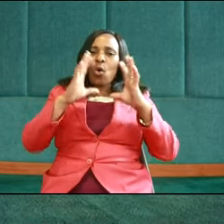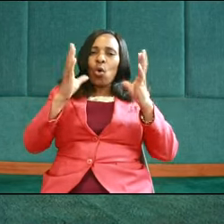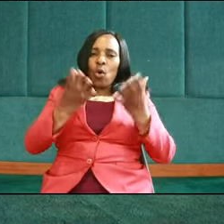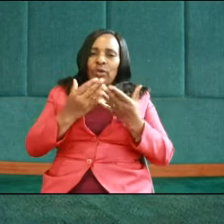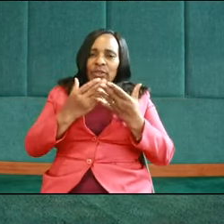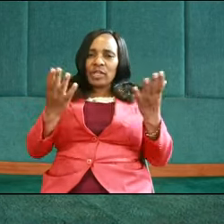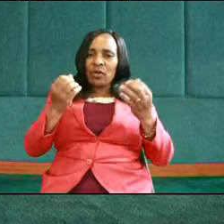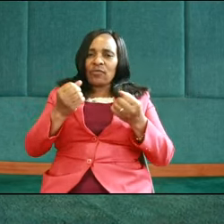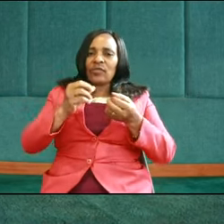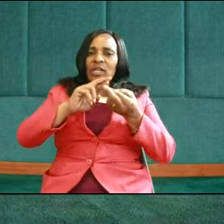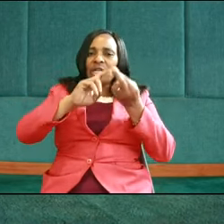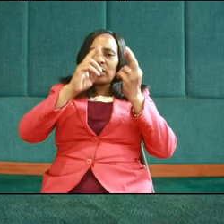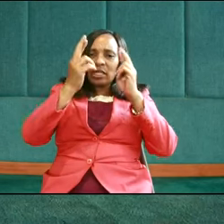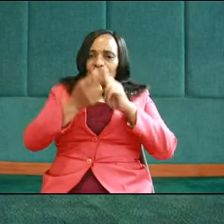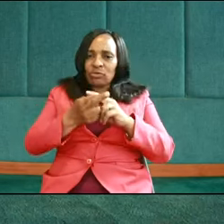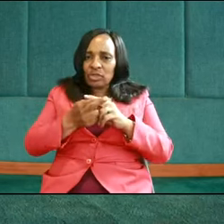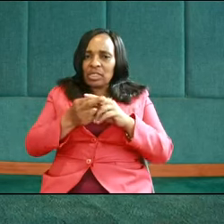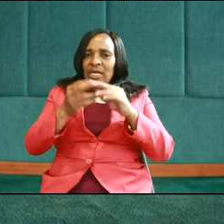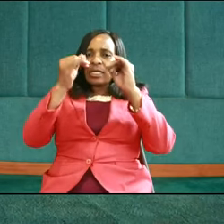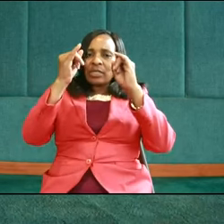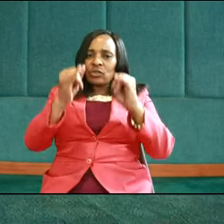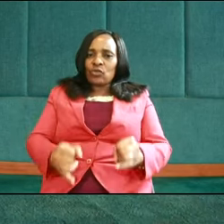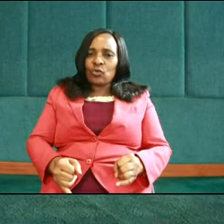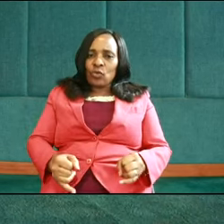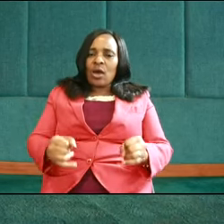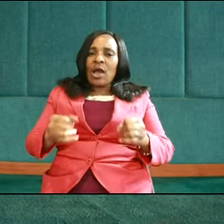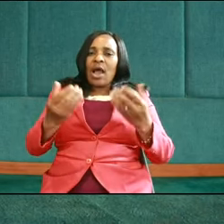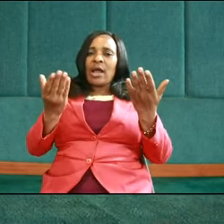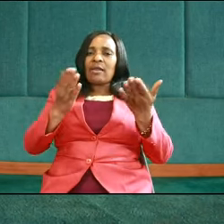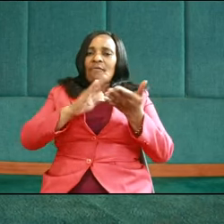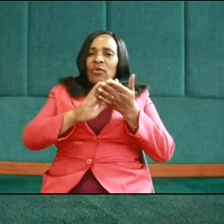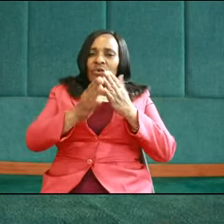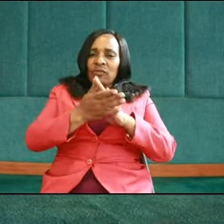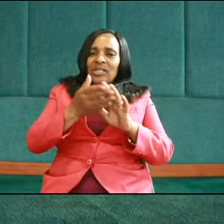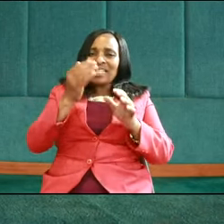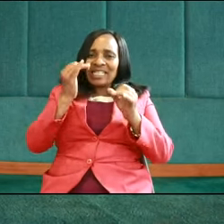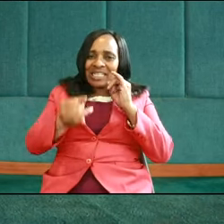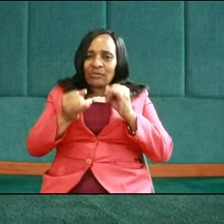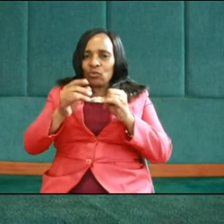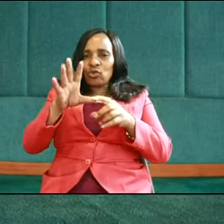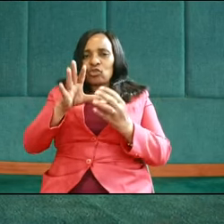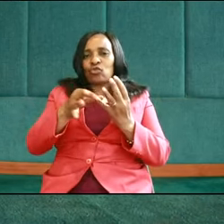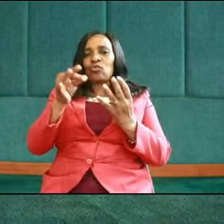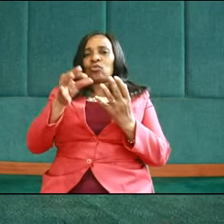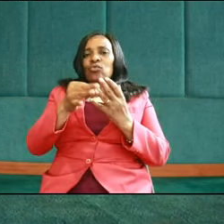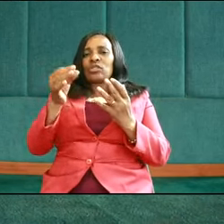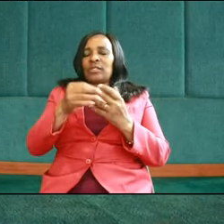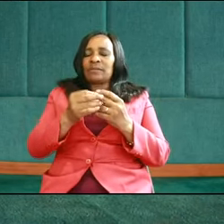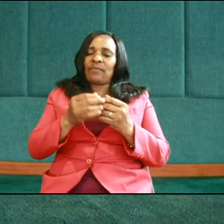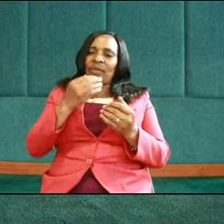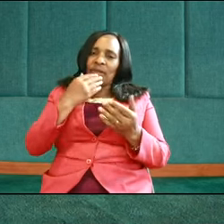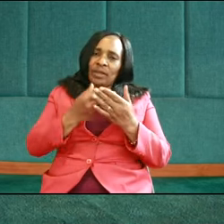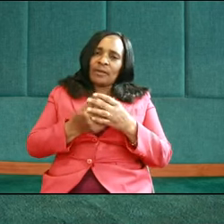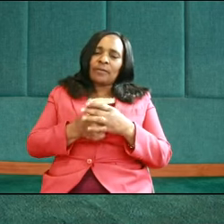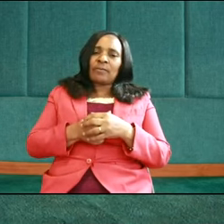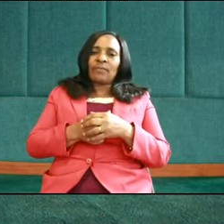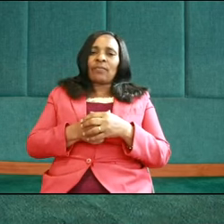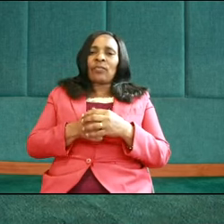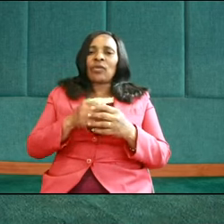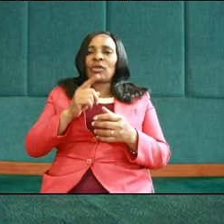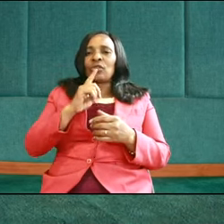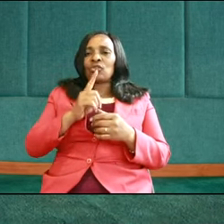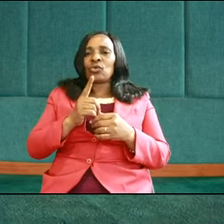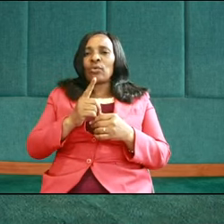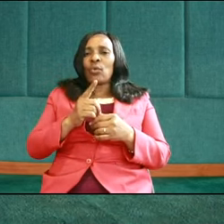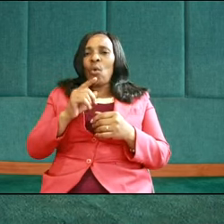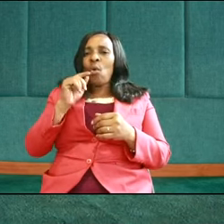redemption, renewal, there is that restoration that comes if we choose to repent. Thanks, Subira. So